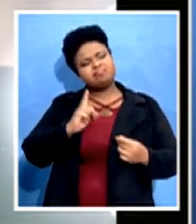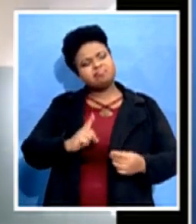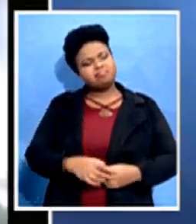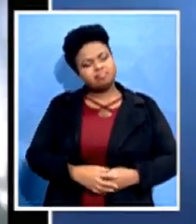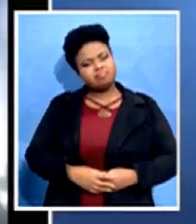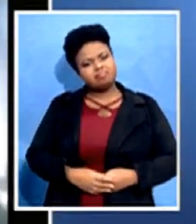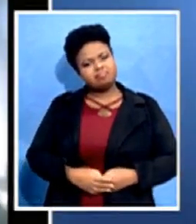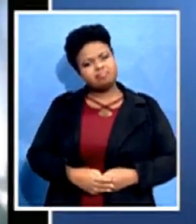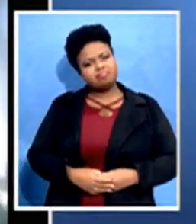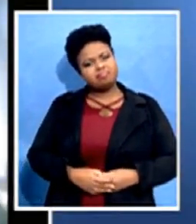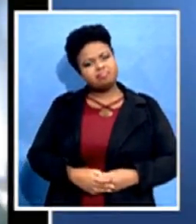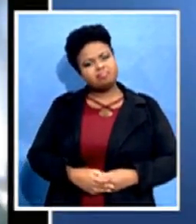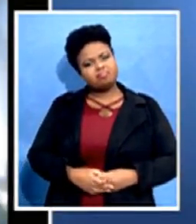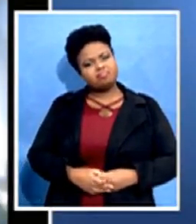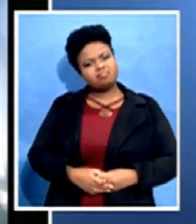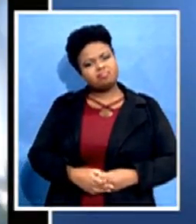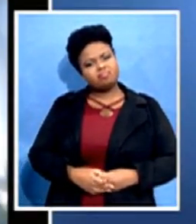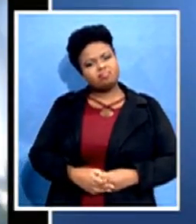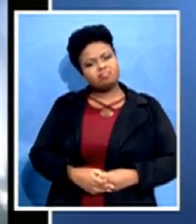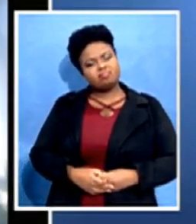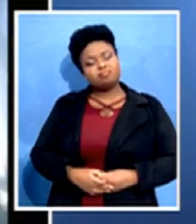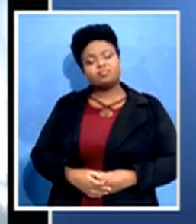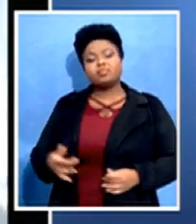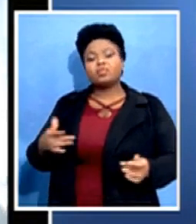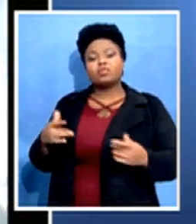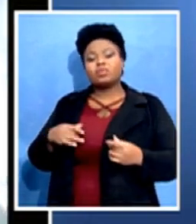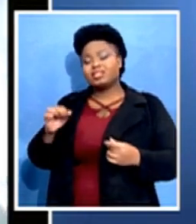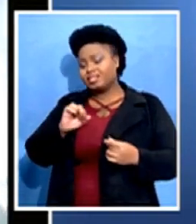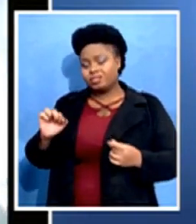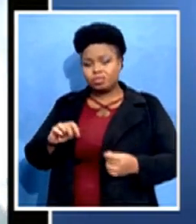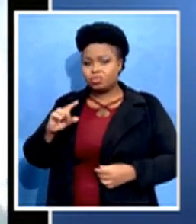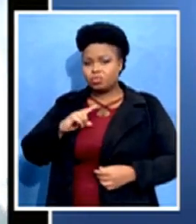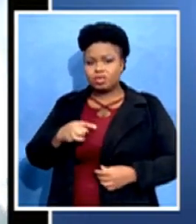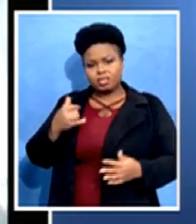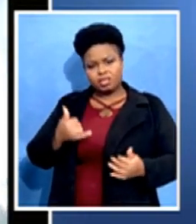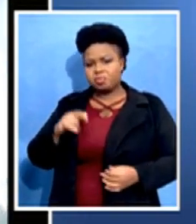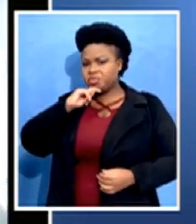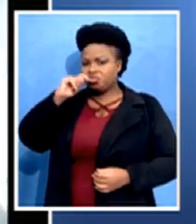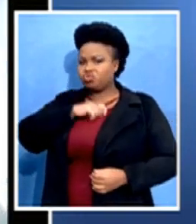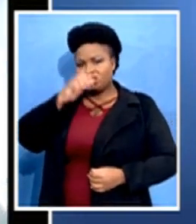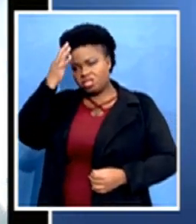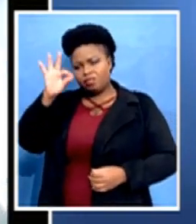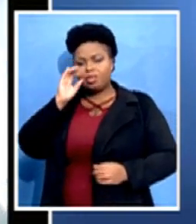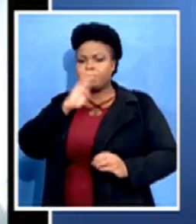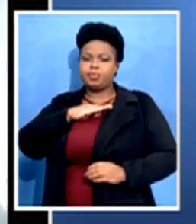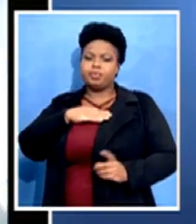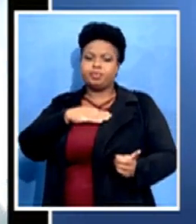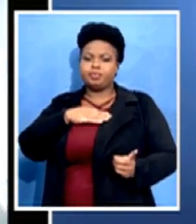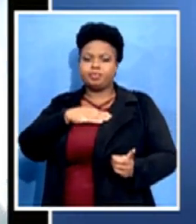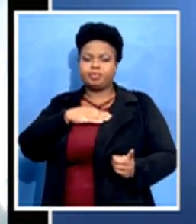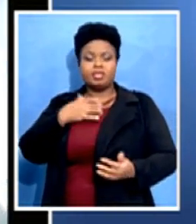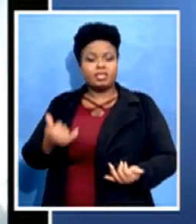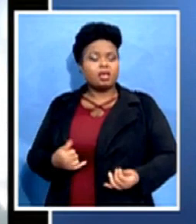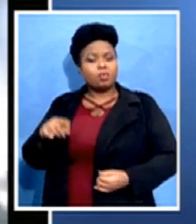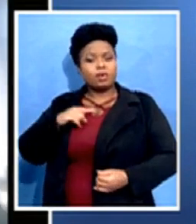Their concerns is that the trust has been ruined. First of all, remember, we questioned the issue